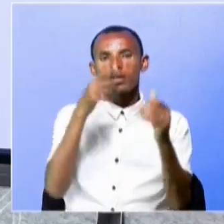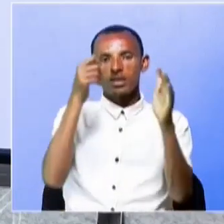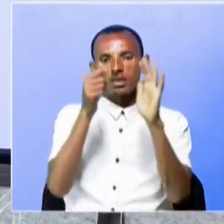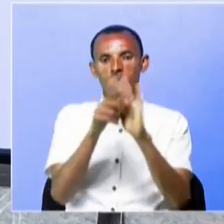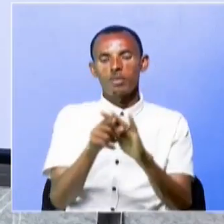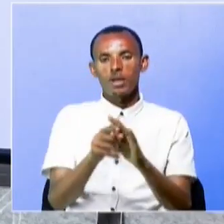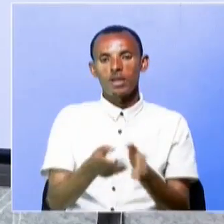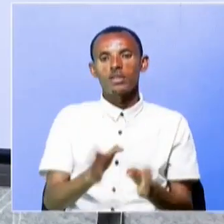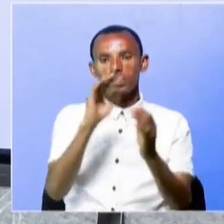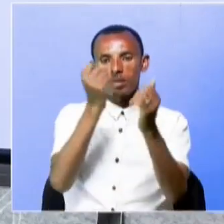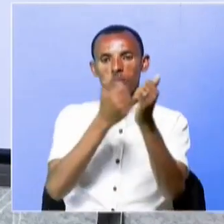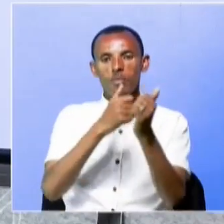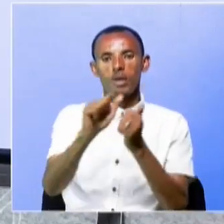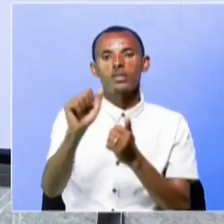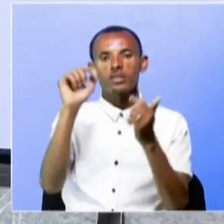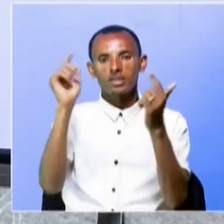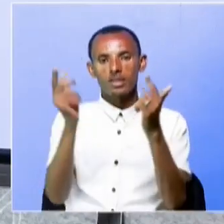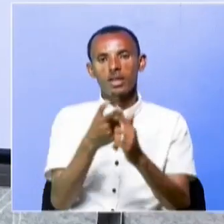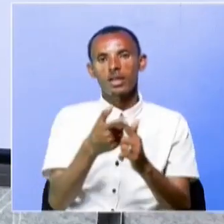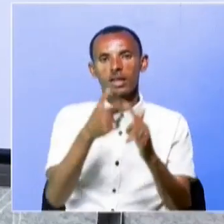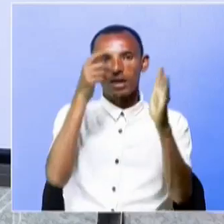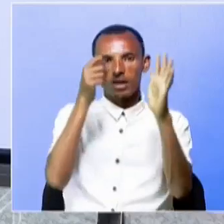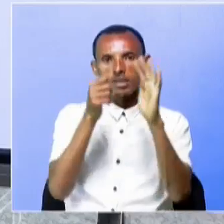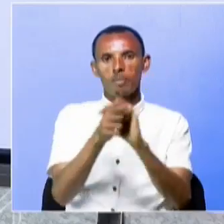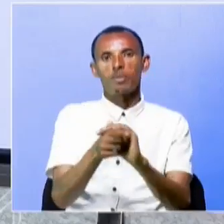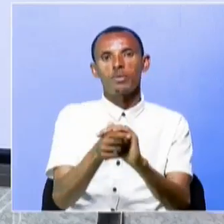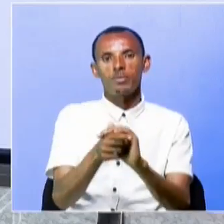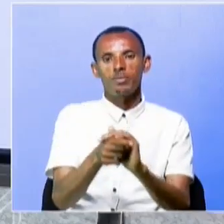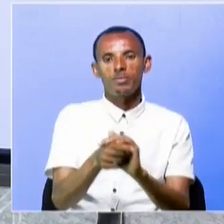Let's proceed to the second example.